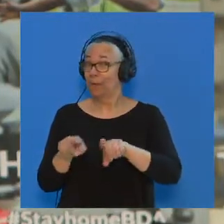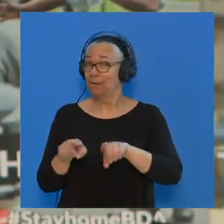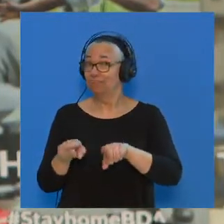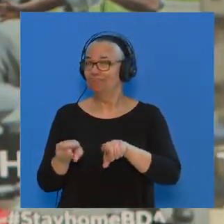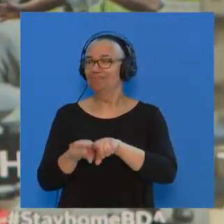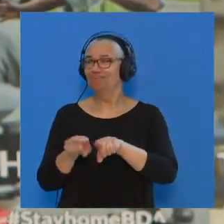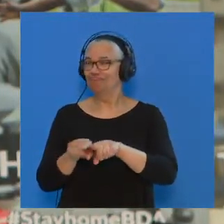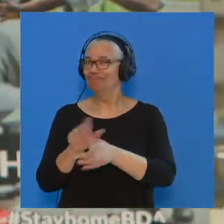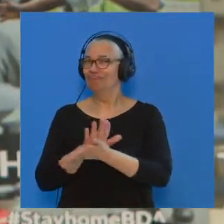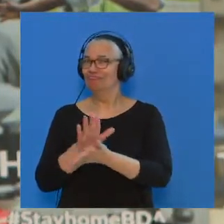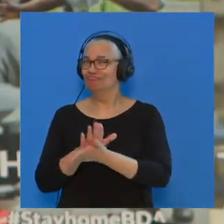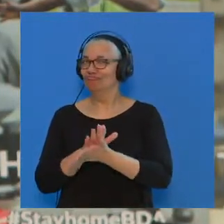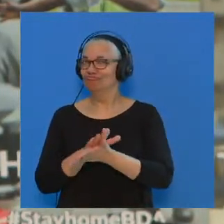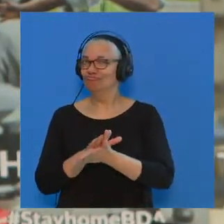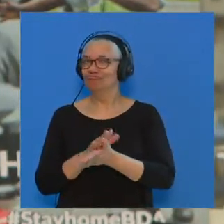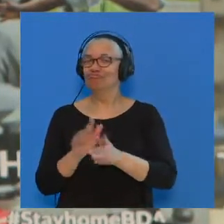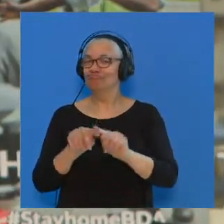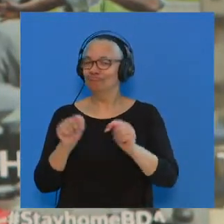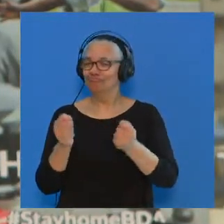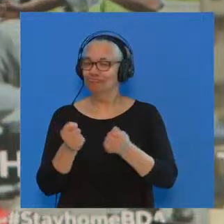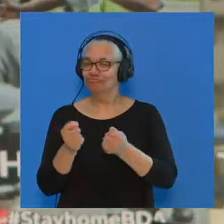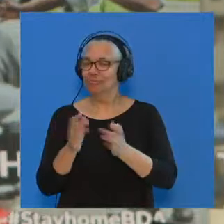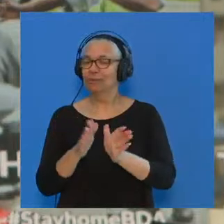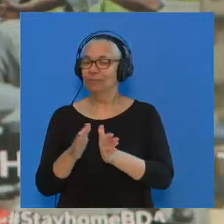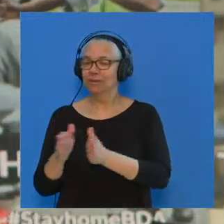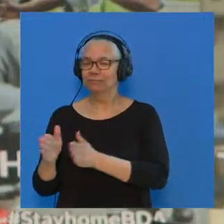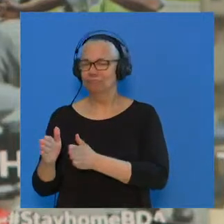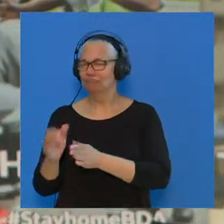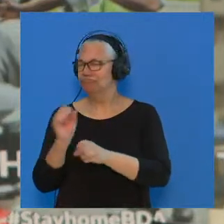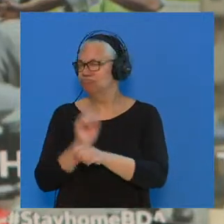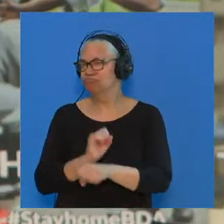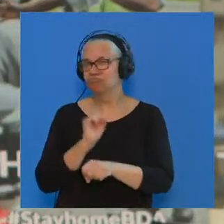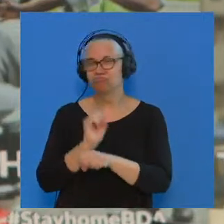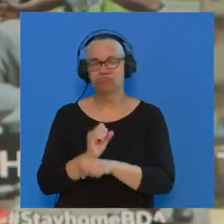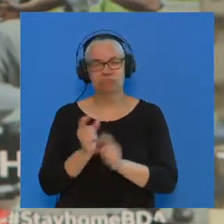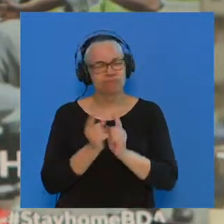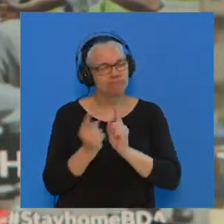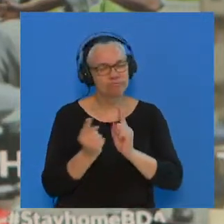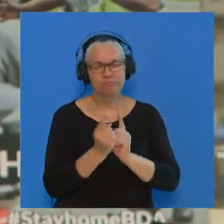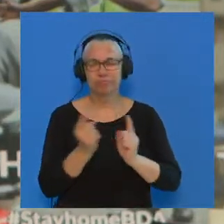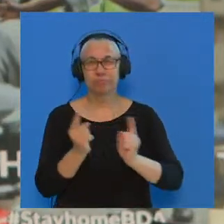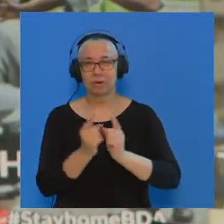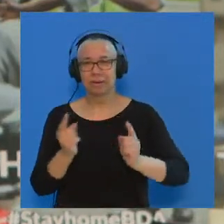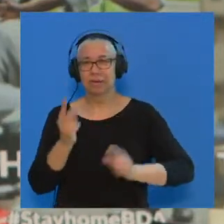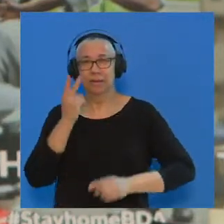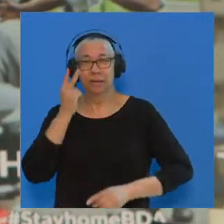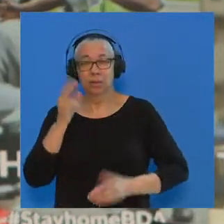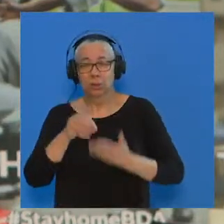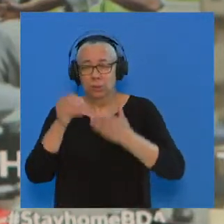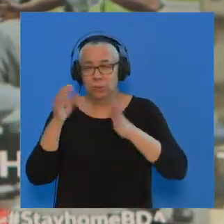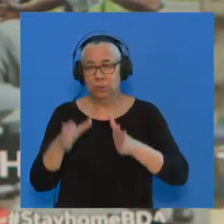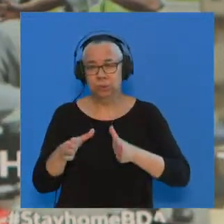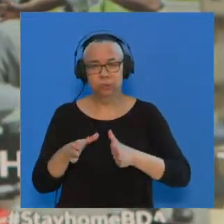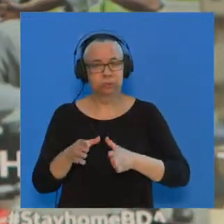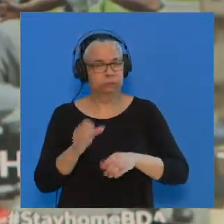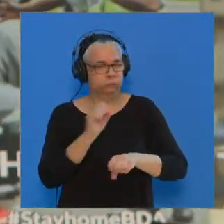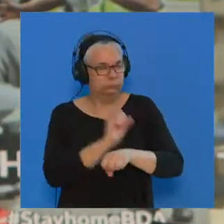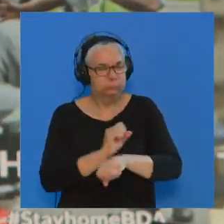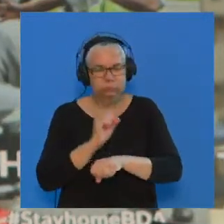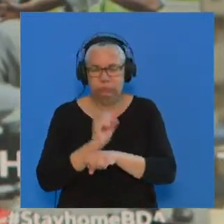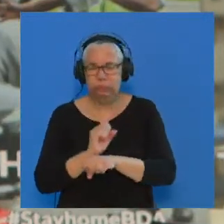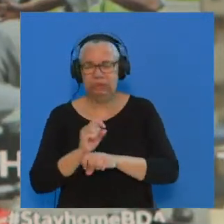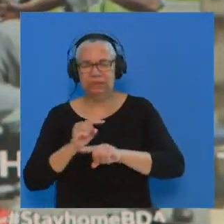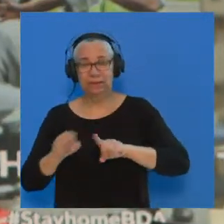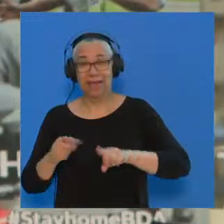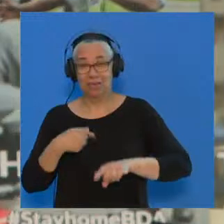school's planning team had put a lot of work in place to work with the physical distancing in the schools. I can see where the students were working differently. I was there when